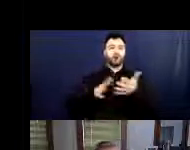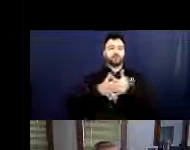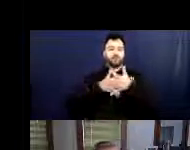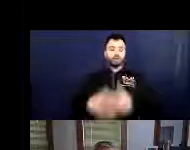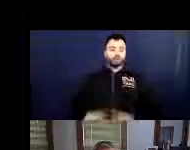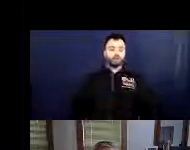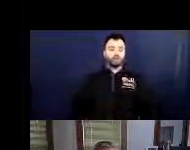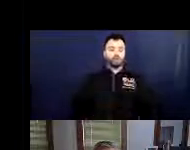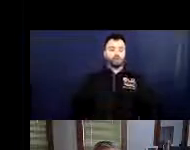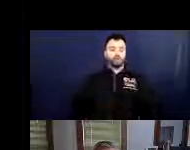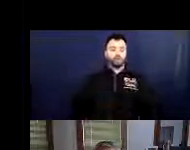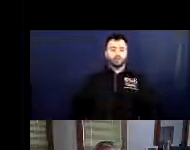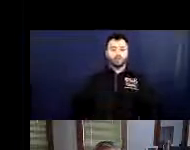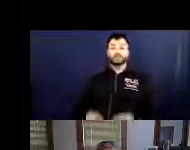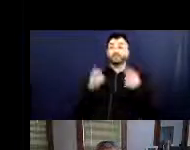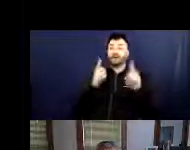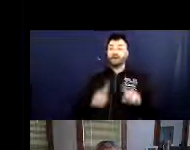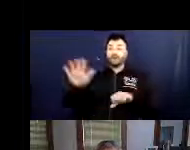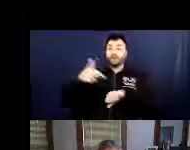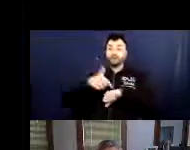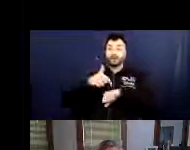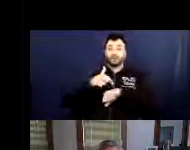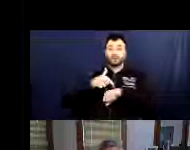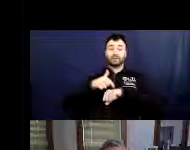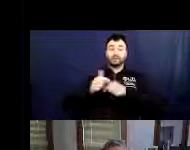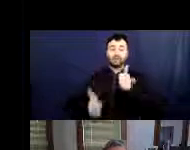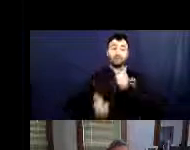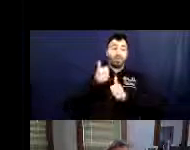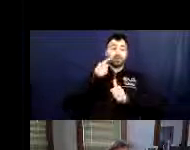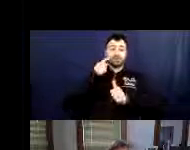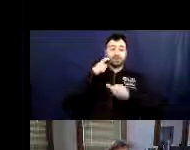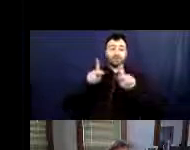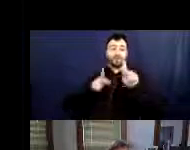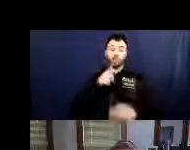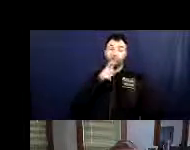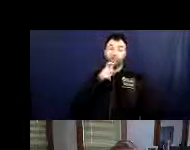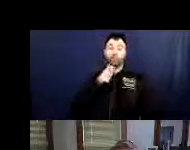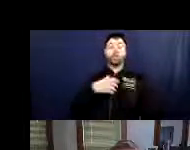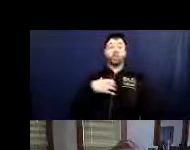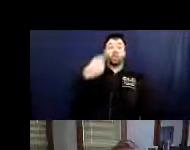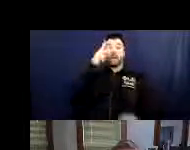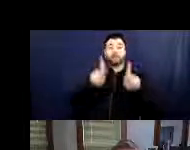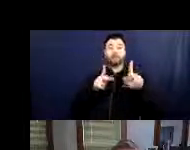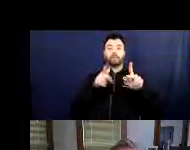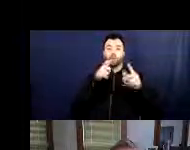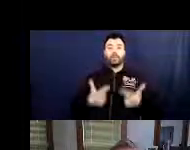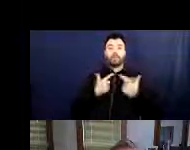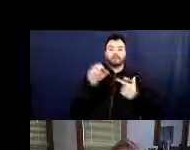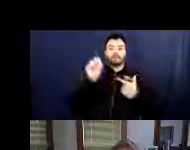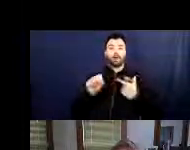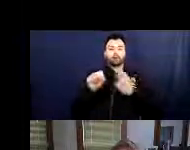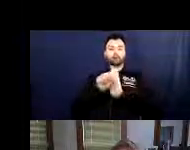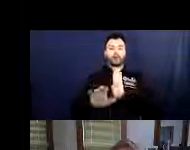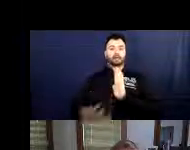think, that Southern whites actually had the highest addiction rate of any regional racial group in the United States. And he